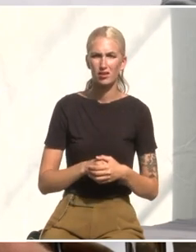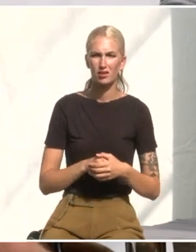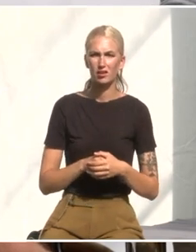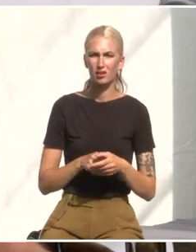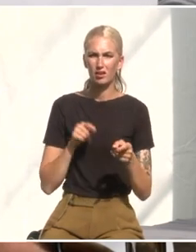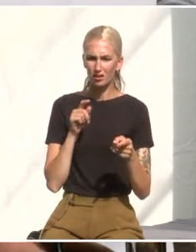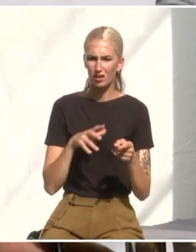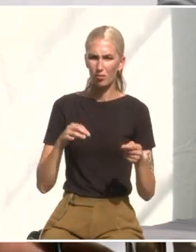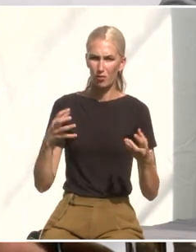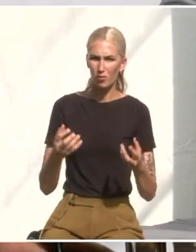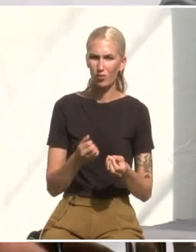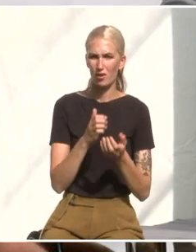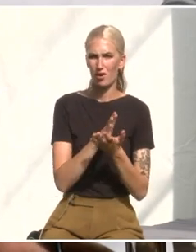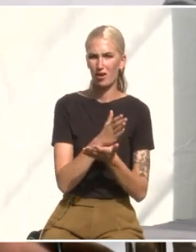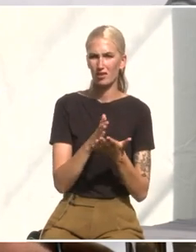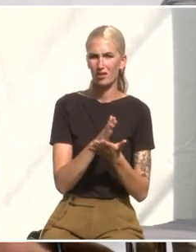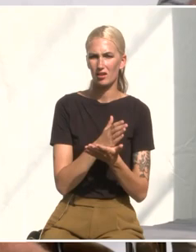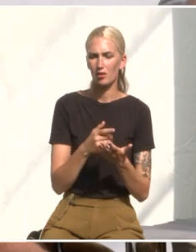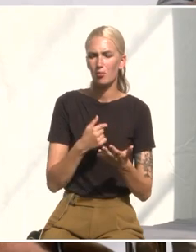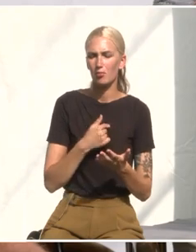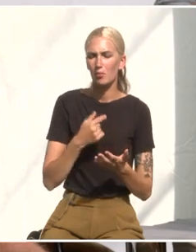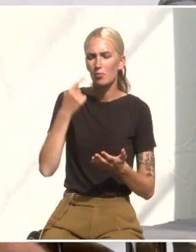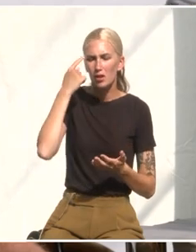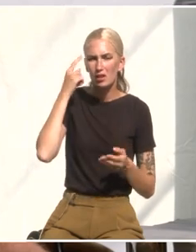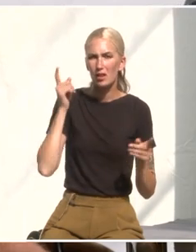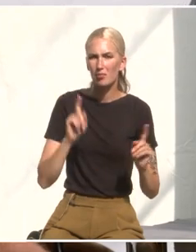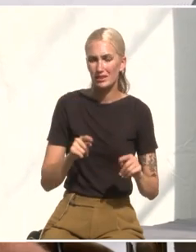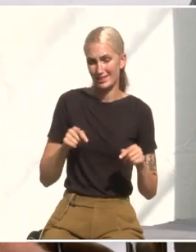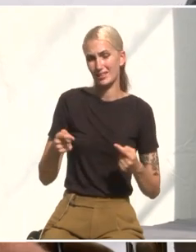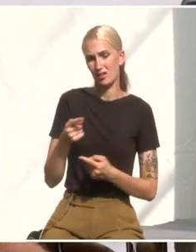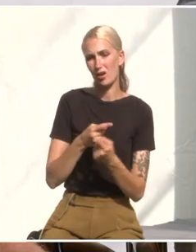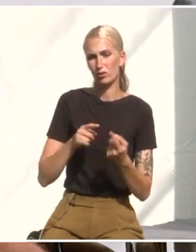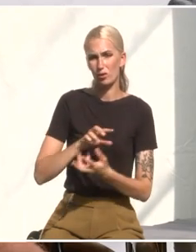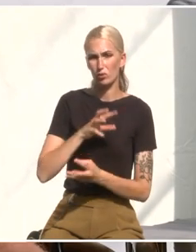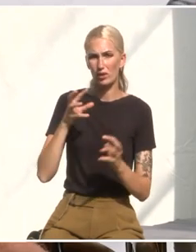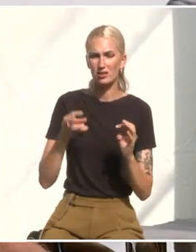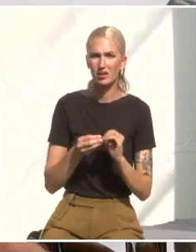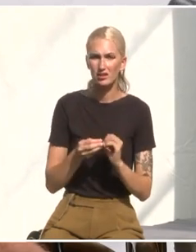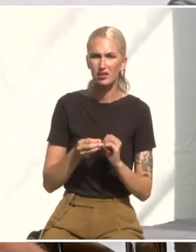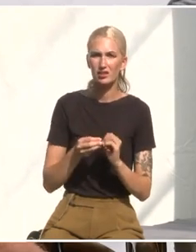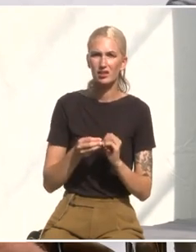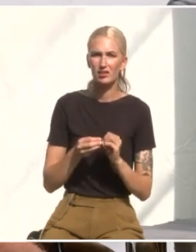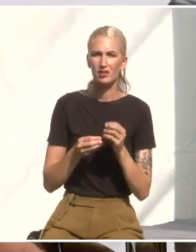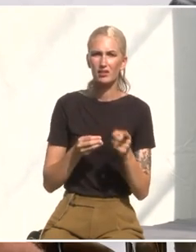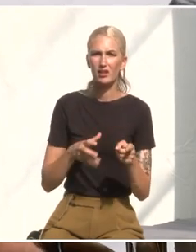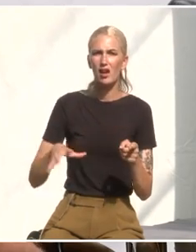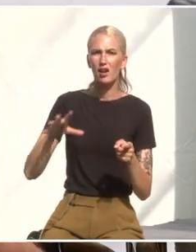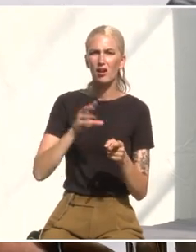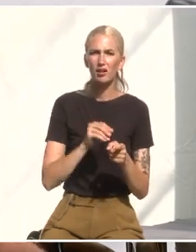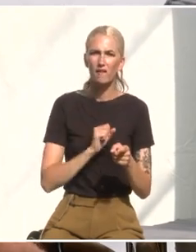working on. My main point is that for this discussion as a whole will be that everything takes resources and